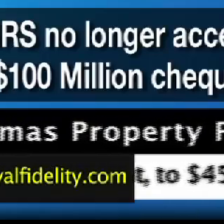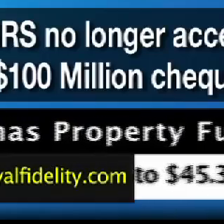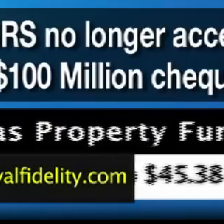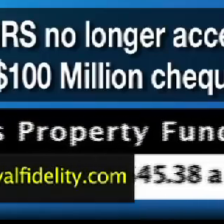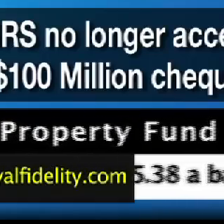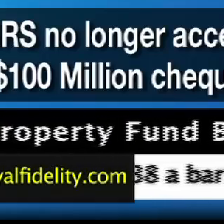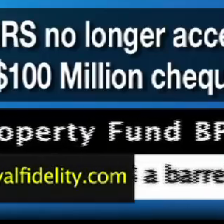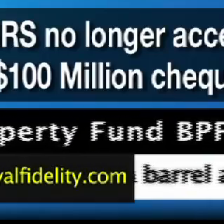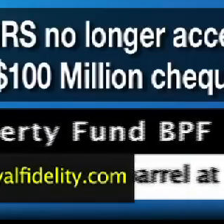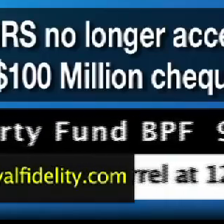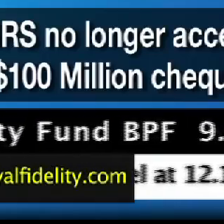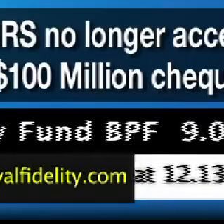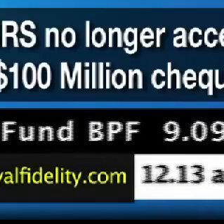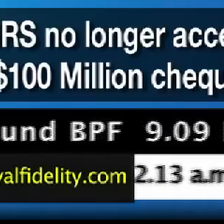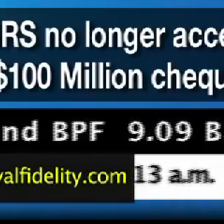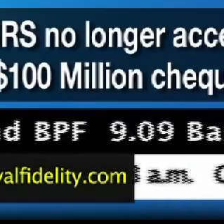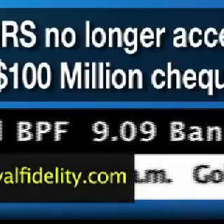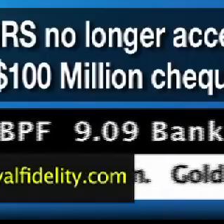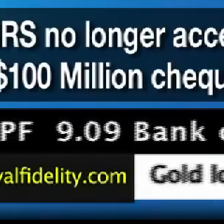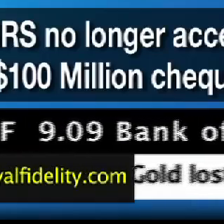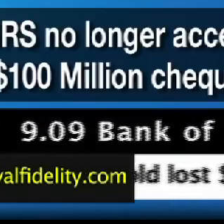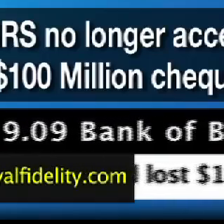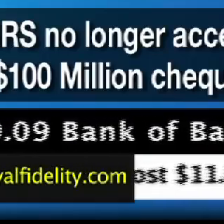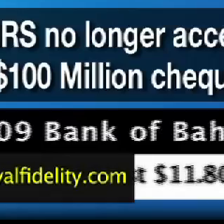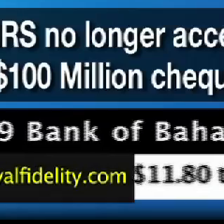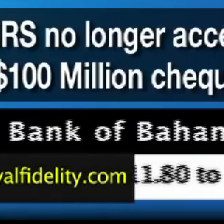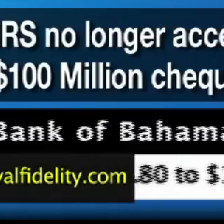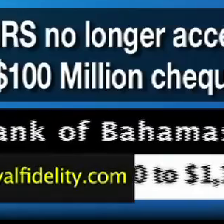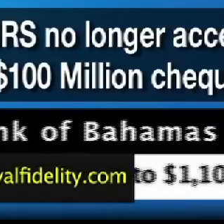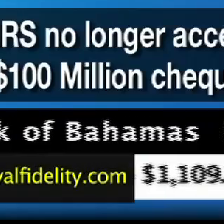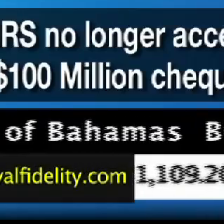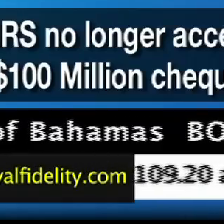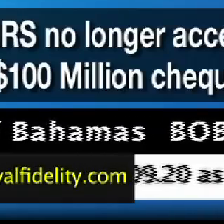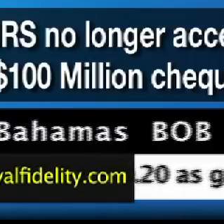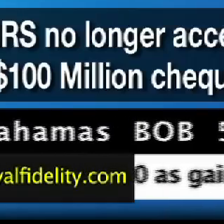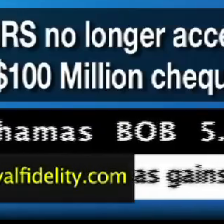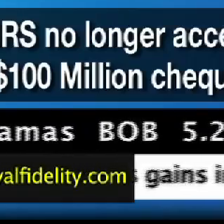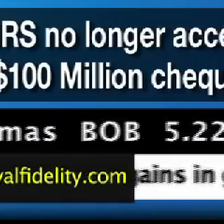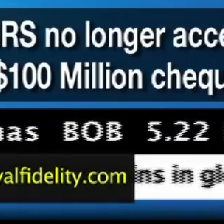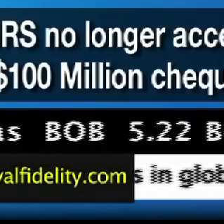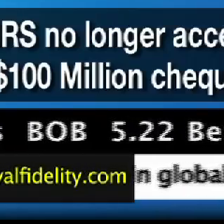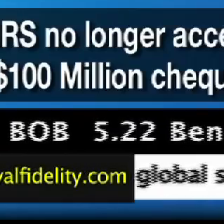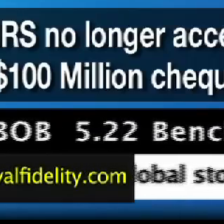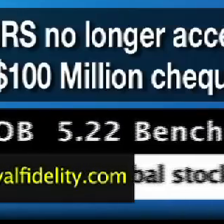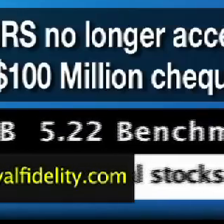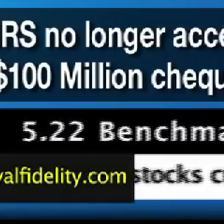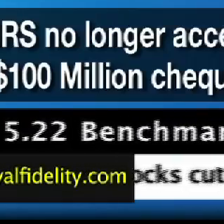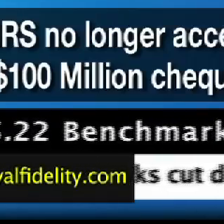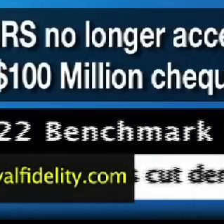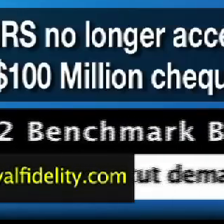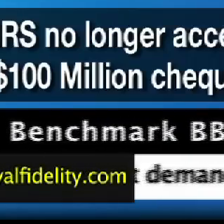going to have to cut two. Starting next year, the IRS will no longer accept checks of more than